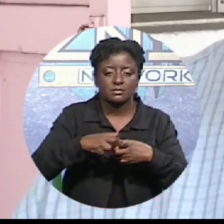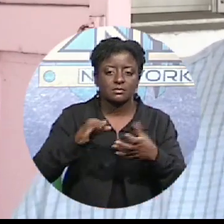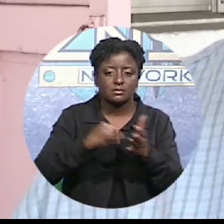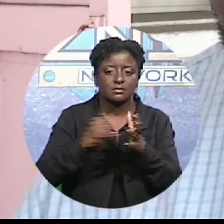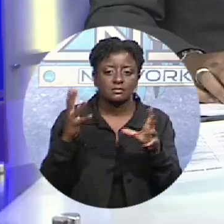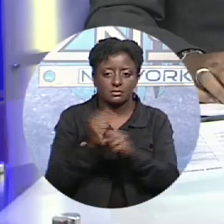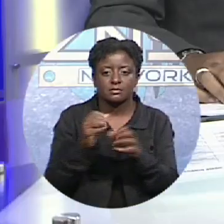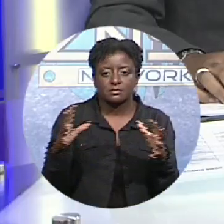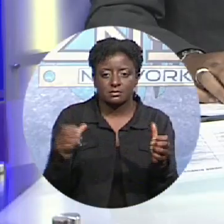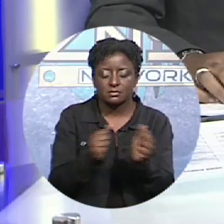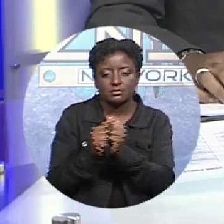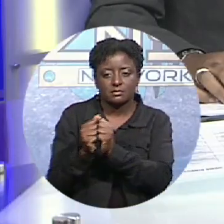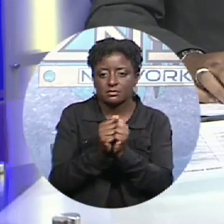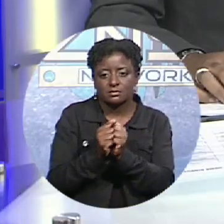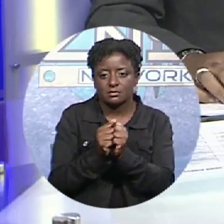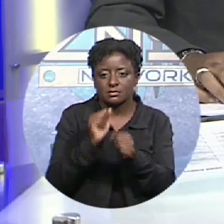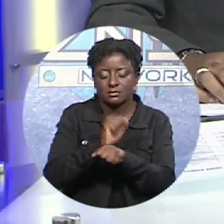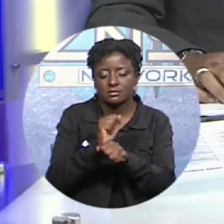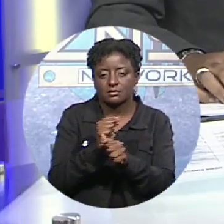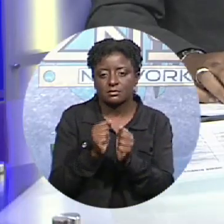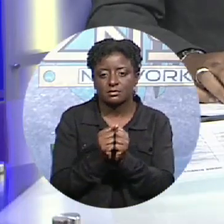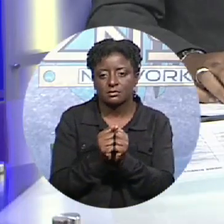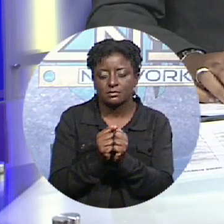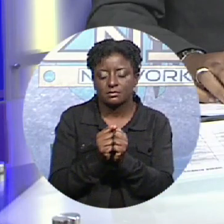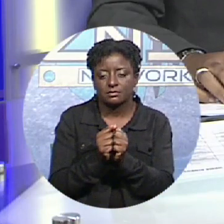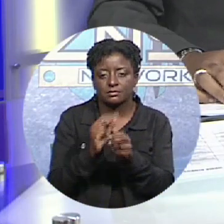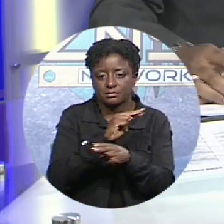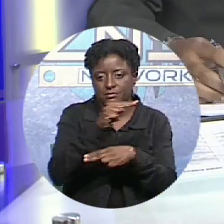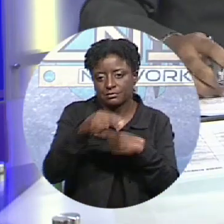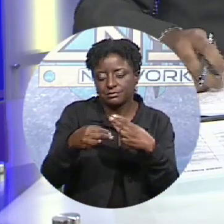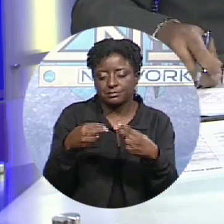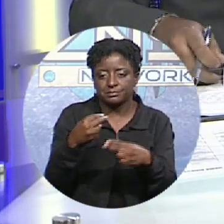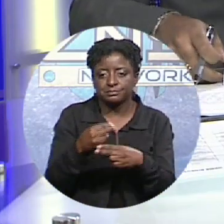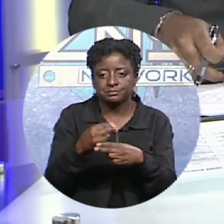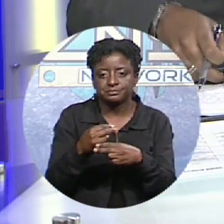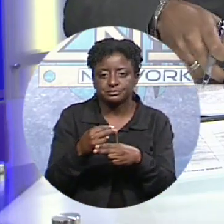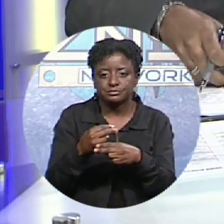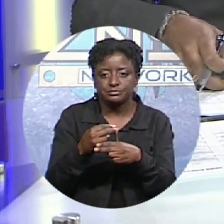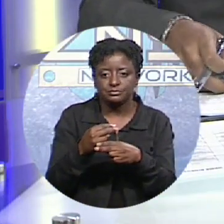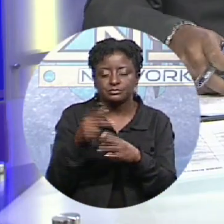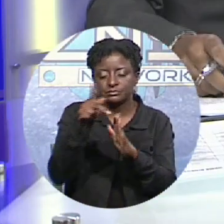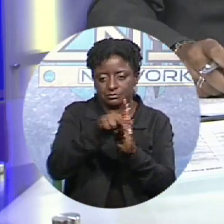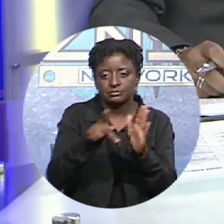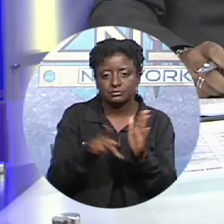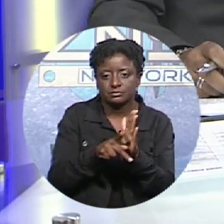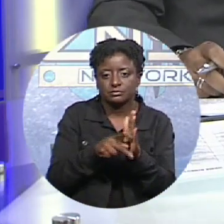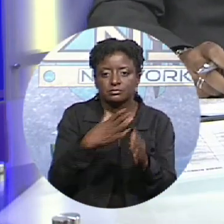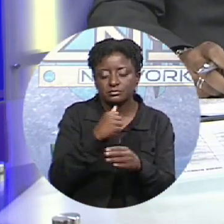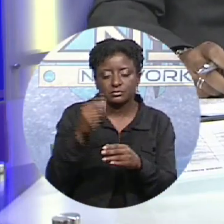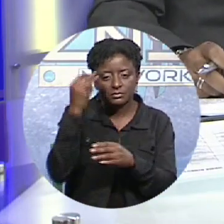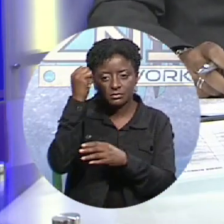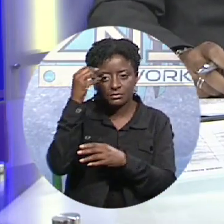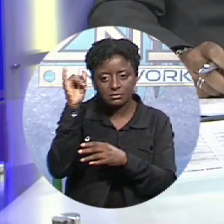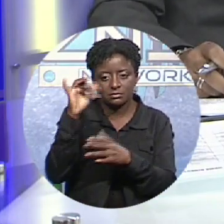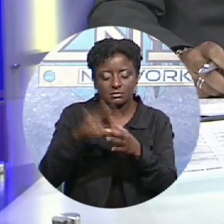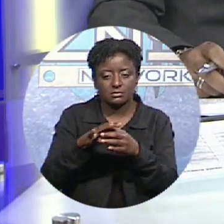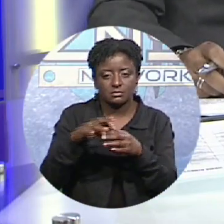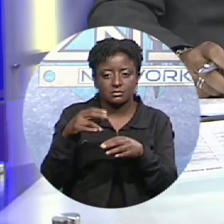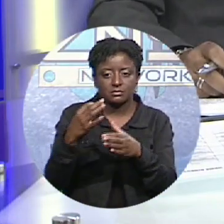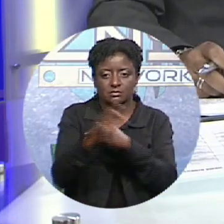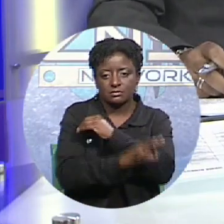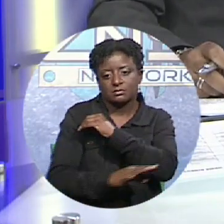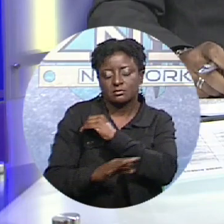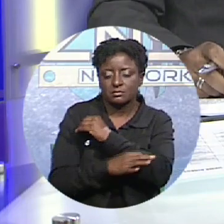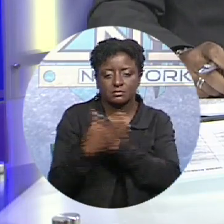it. Universal Protocol, in conjunction with the Ministry of Foreign Affairs, hosted its second Government and Corporate Protocol